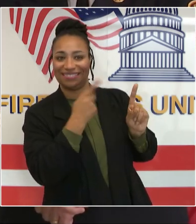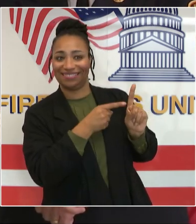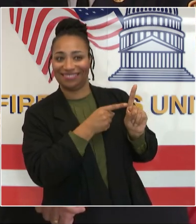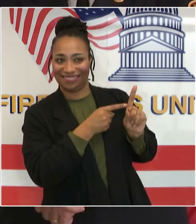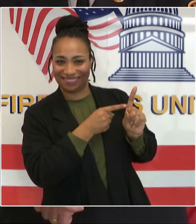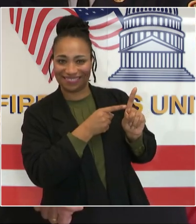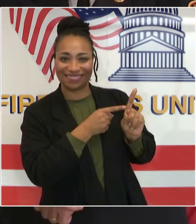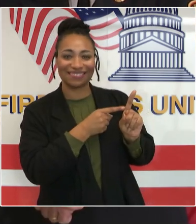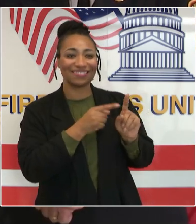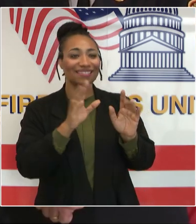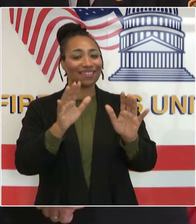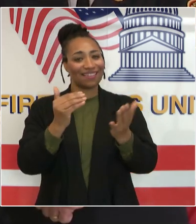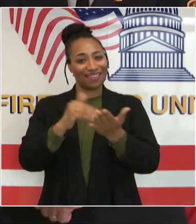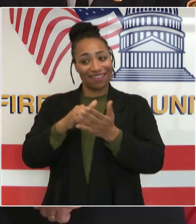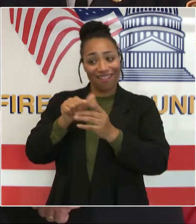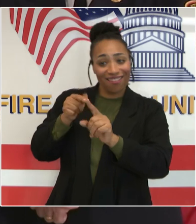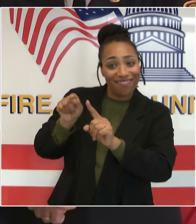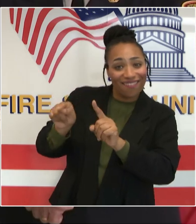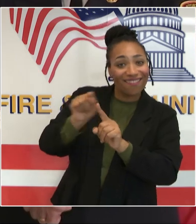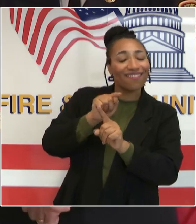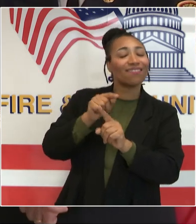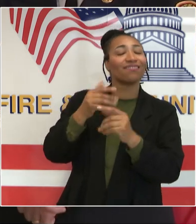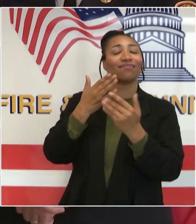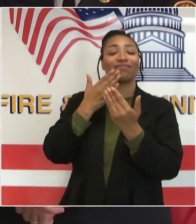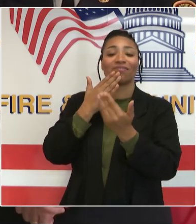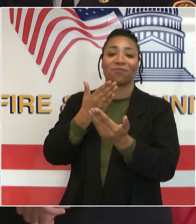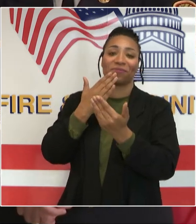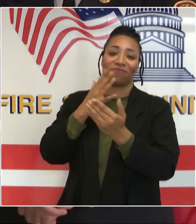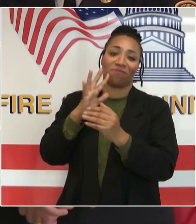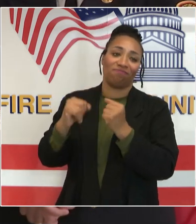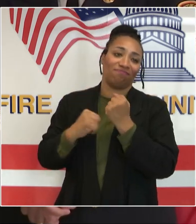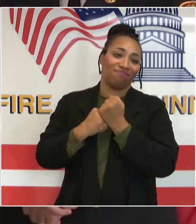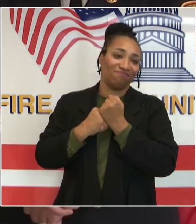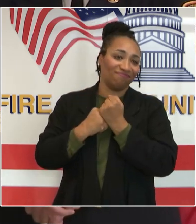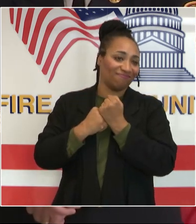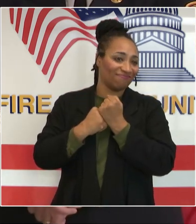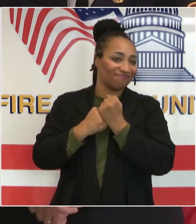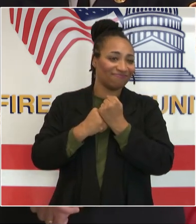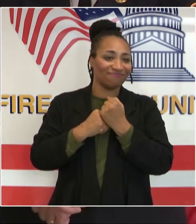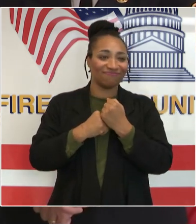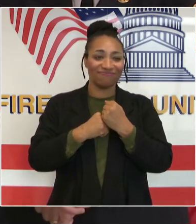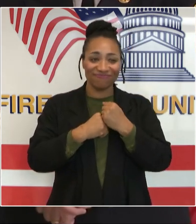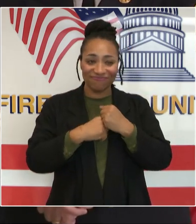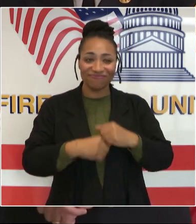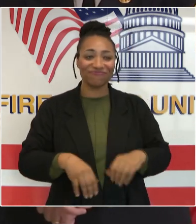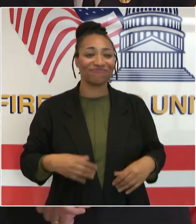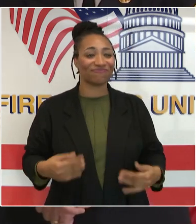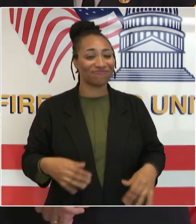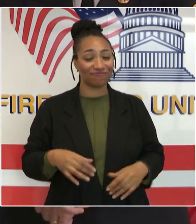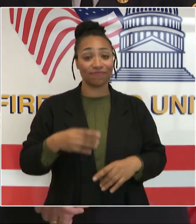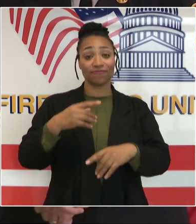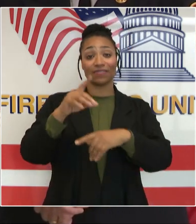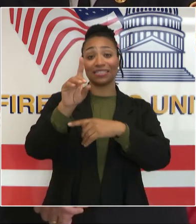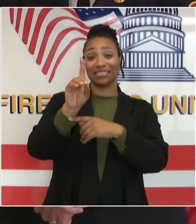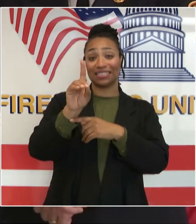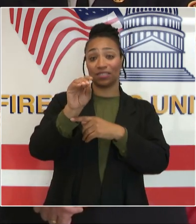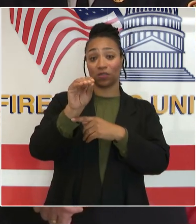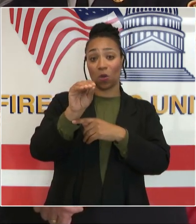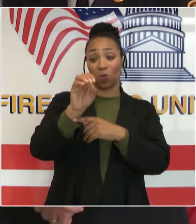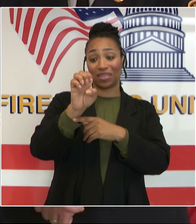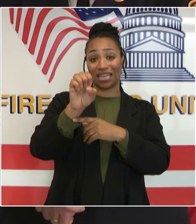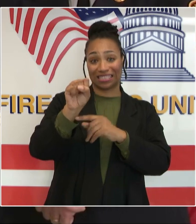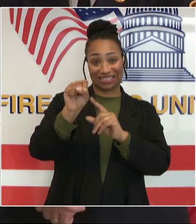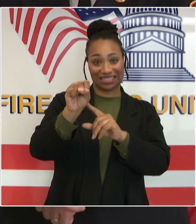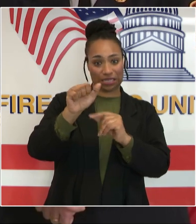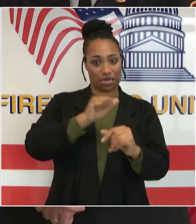began partnering with OSSI and DOES on an apprenticeship program. Where's Director Mitchell? Thank